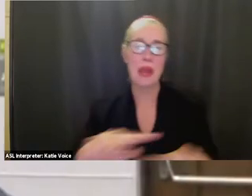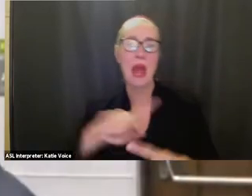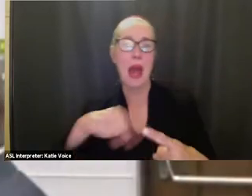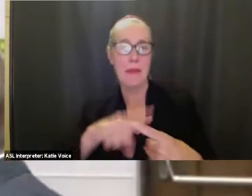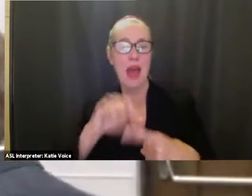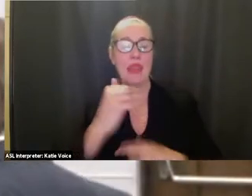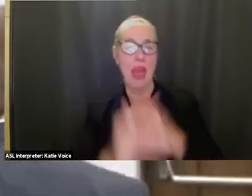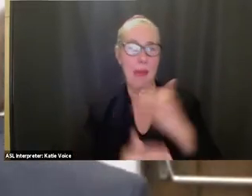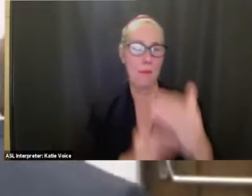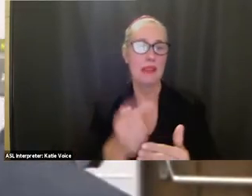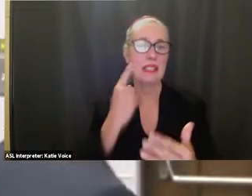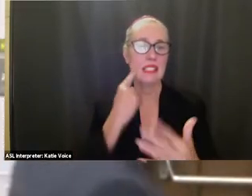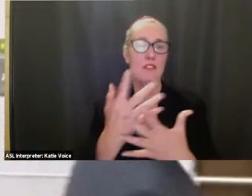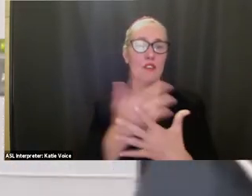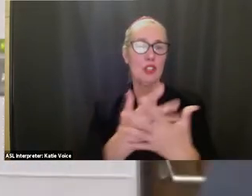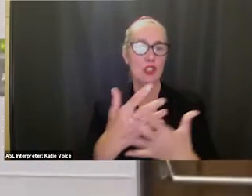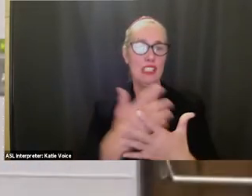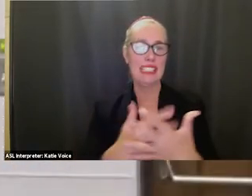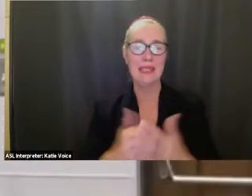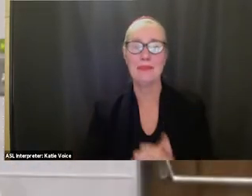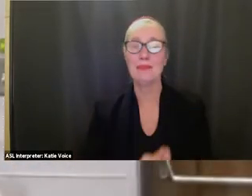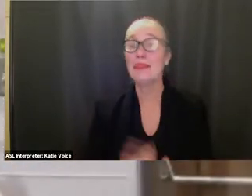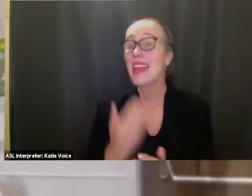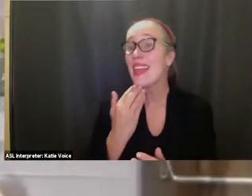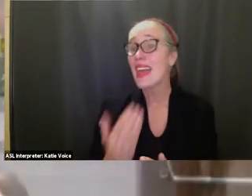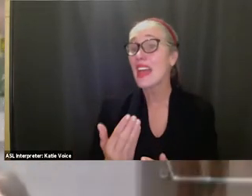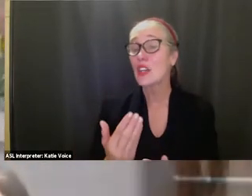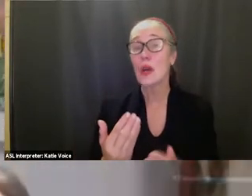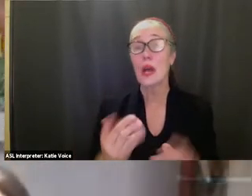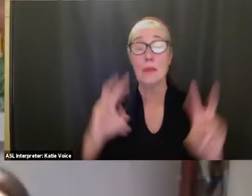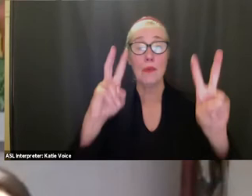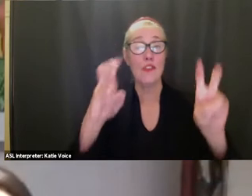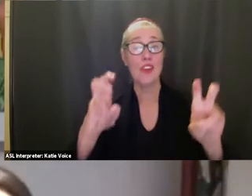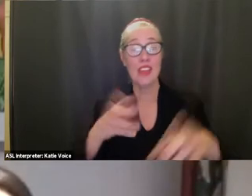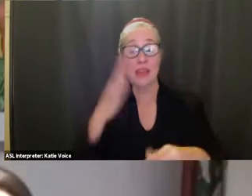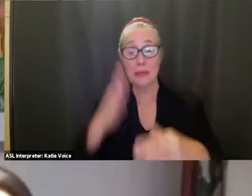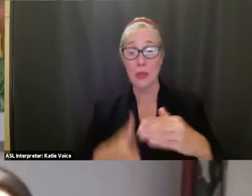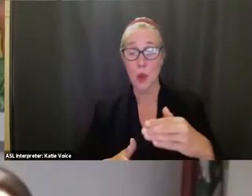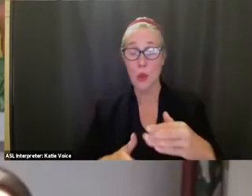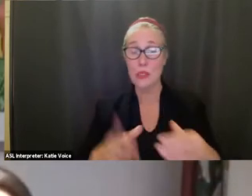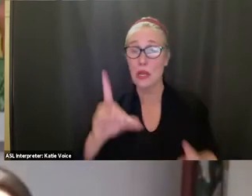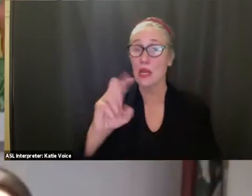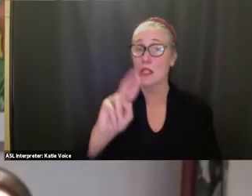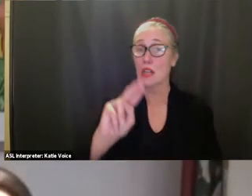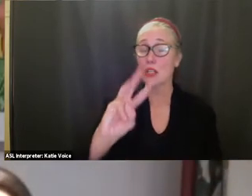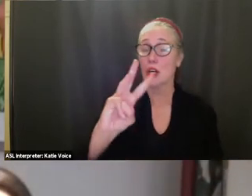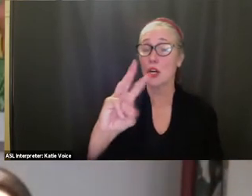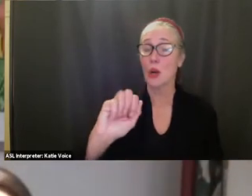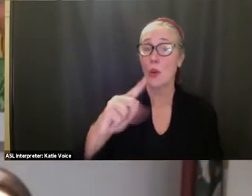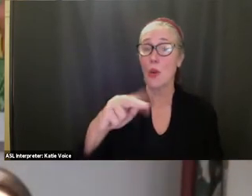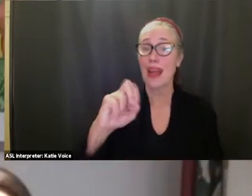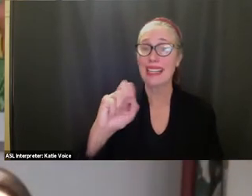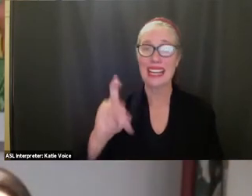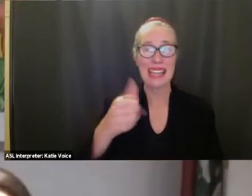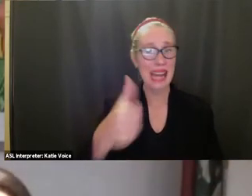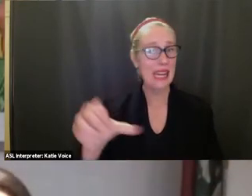much uh before we close this item dr wagner do you have anything else you'd like to say or add